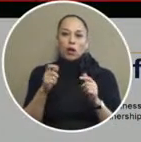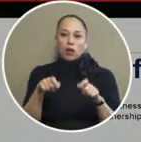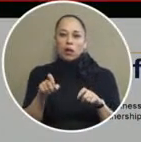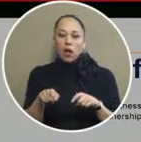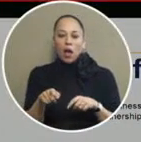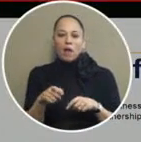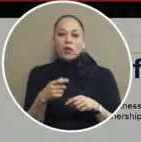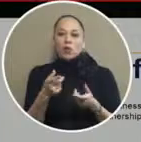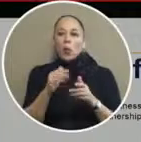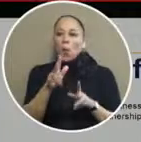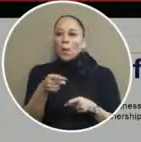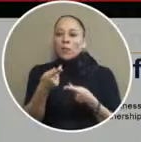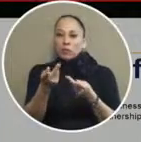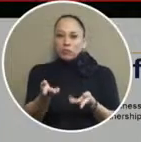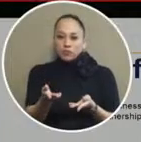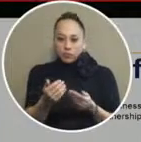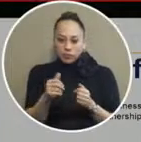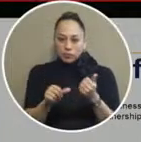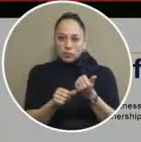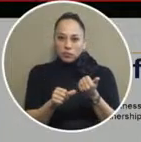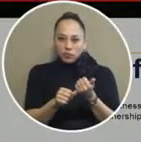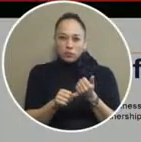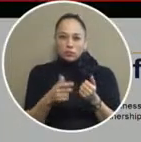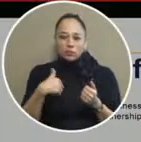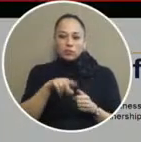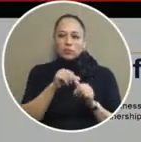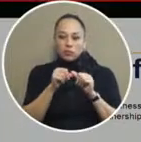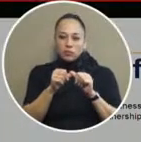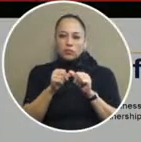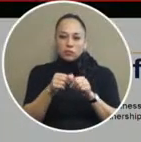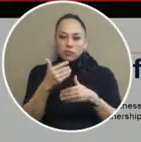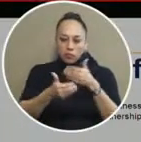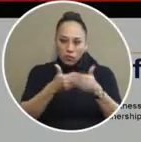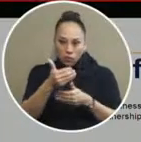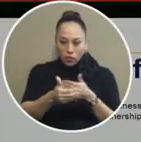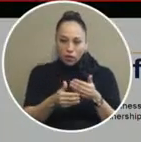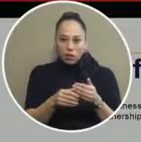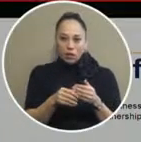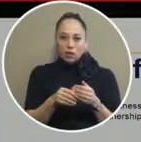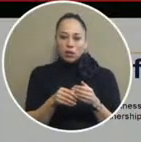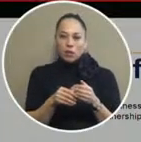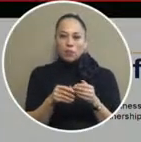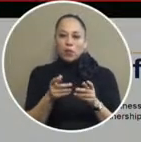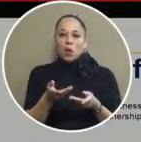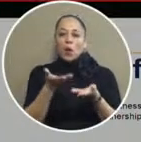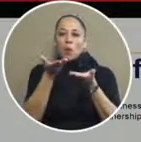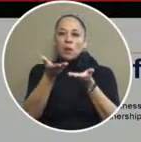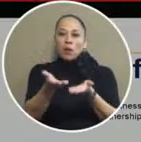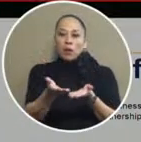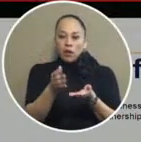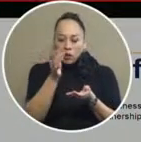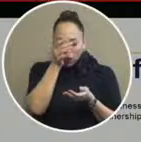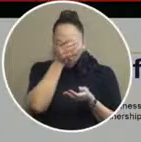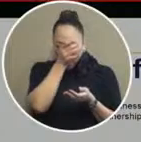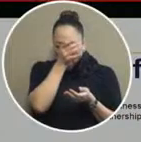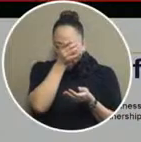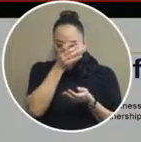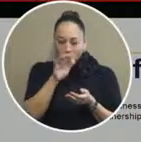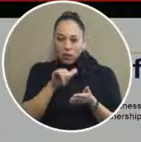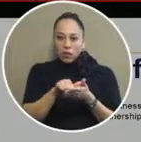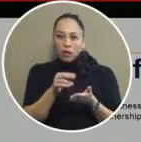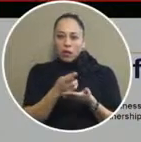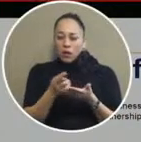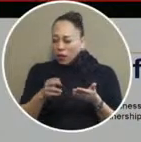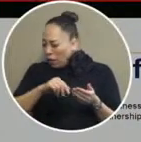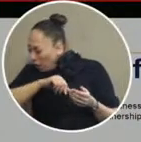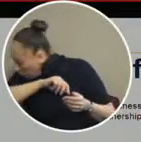be providing in terms of assistance as we continue to move forward. Really providing the business resource guides